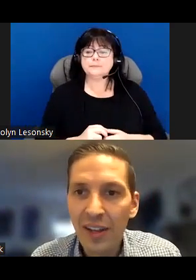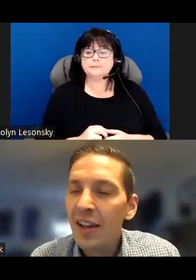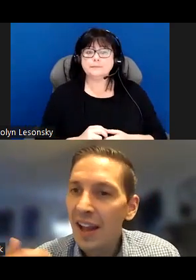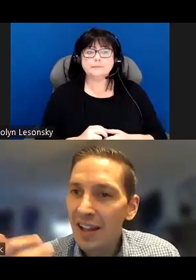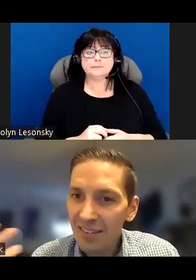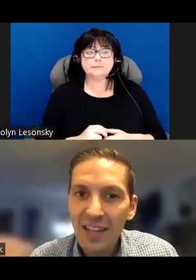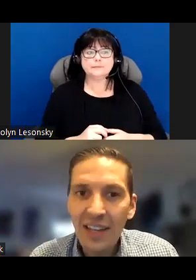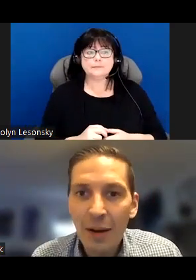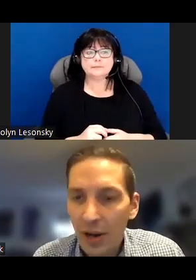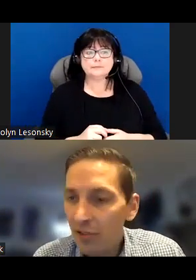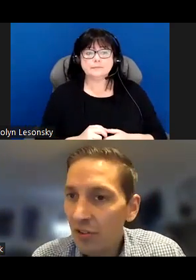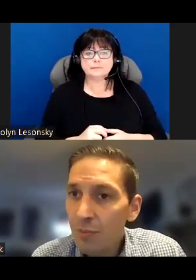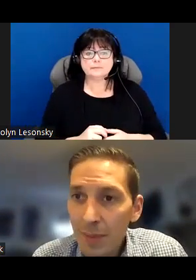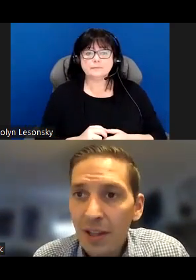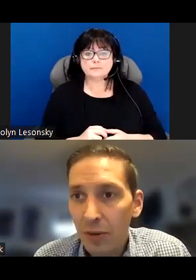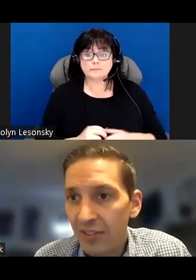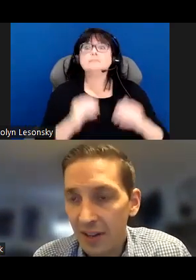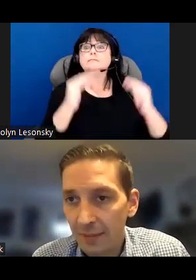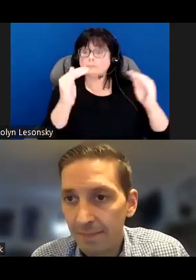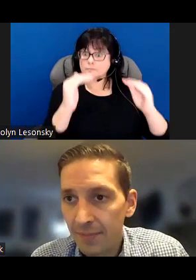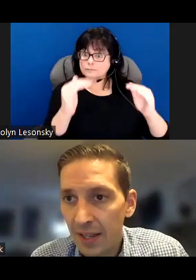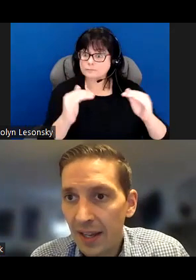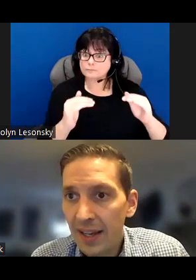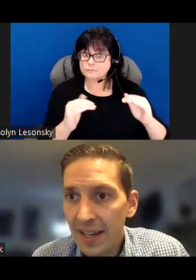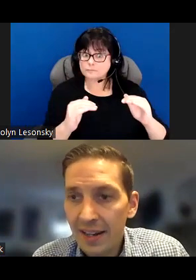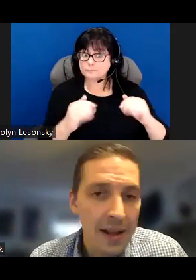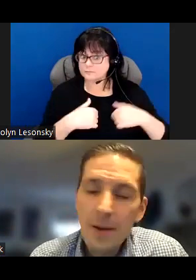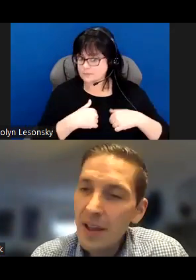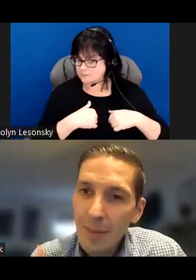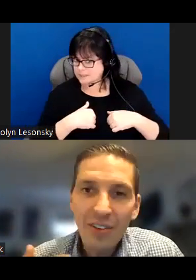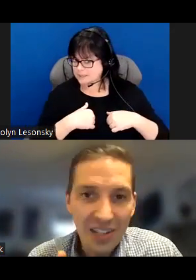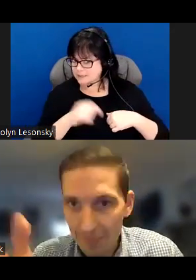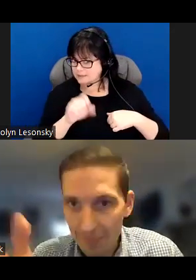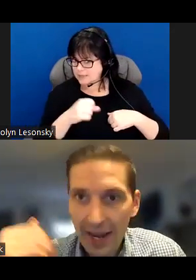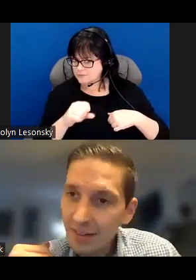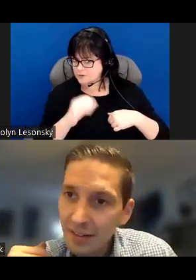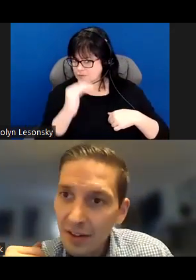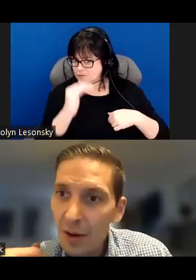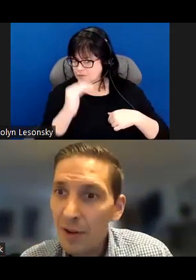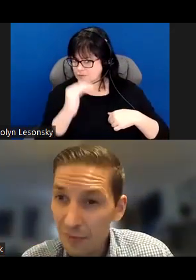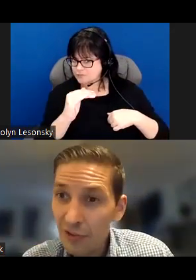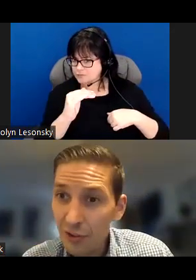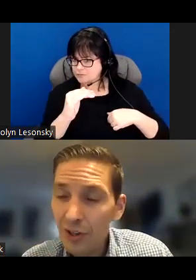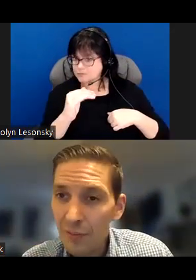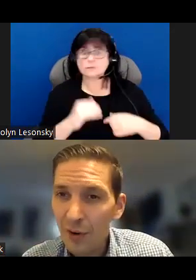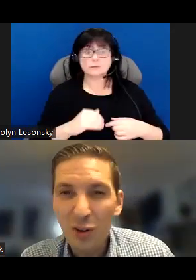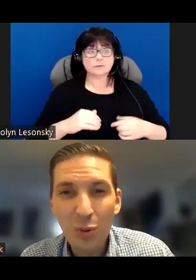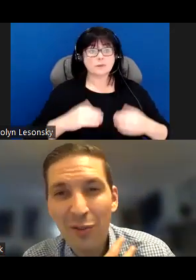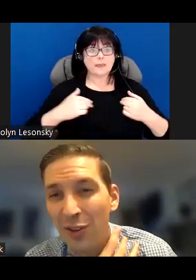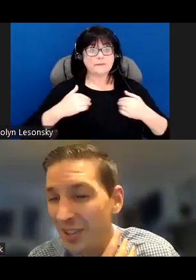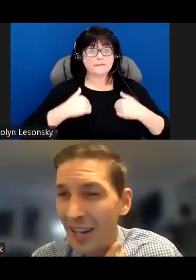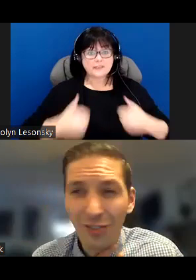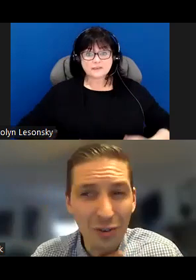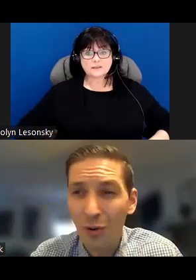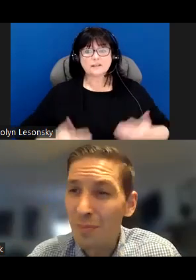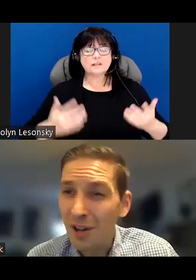yourself and see how much maybe they resonate. Again, am I seeing impact on my physical comfort? Do I